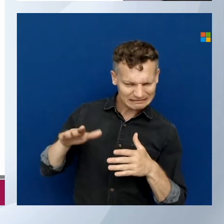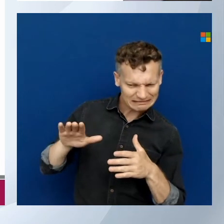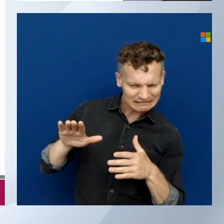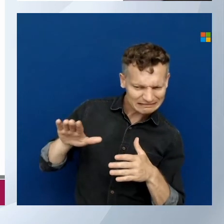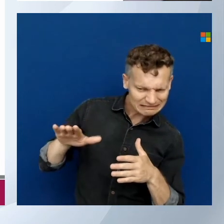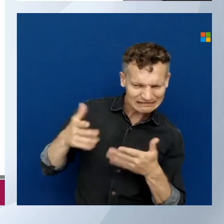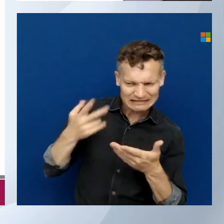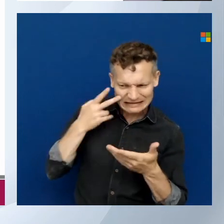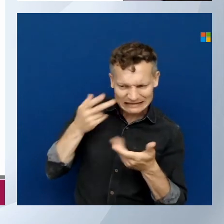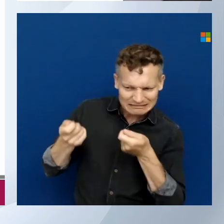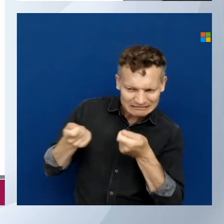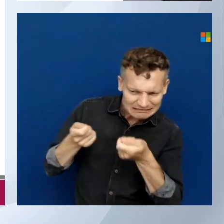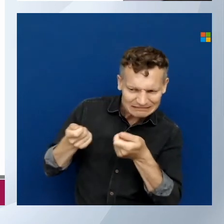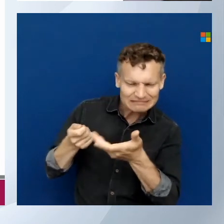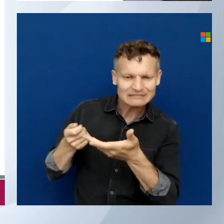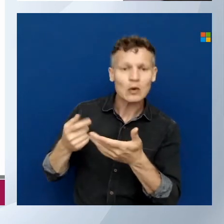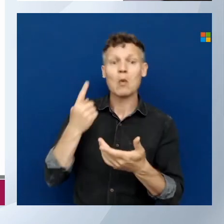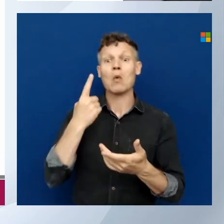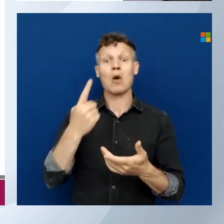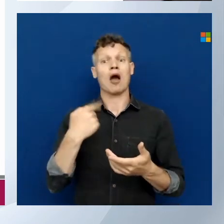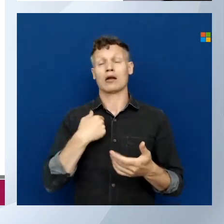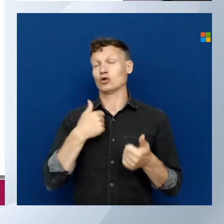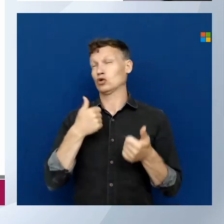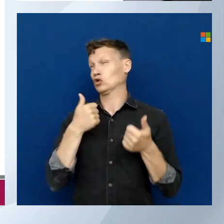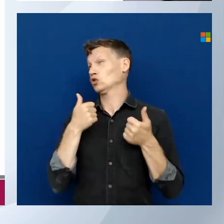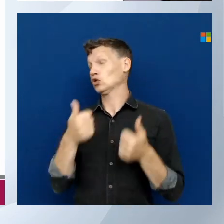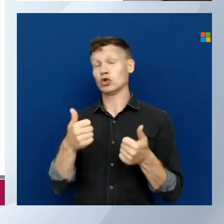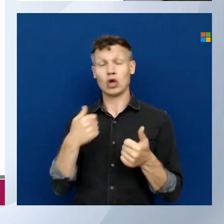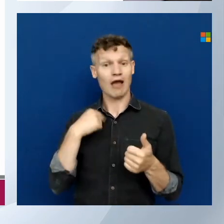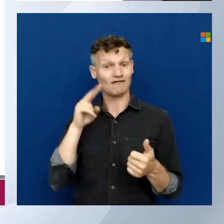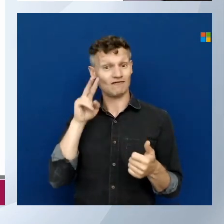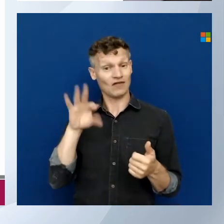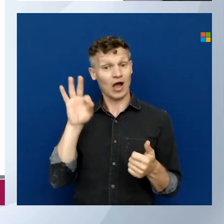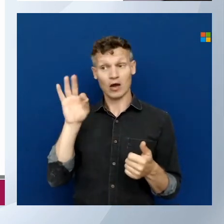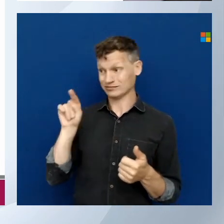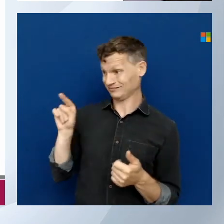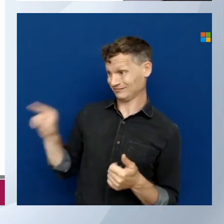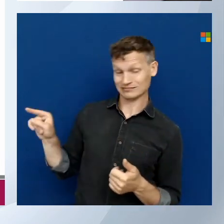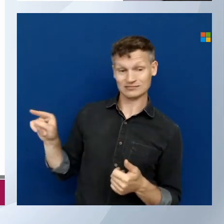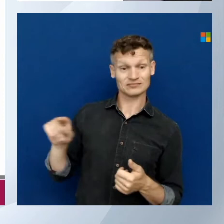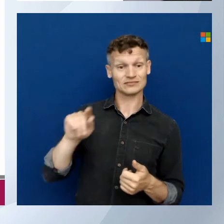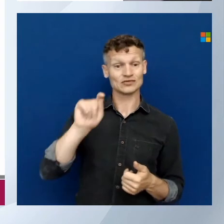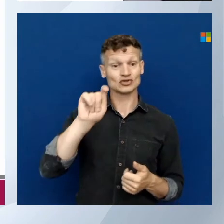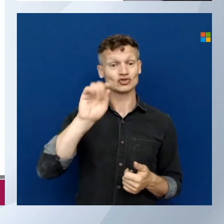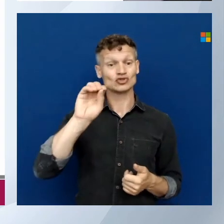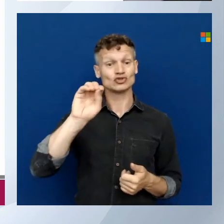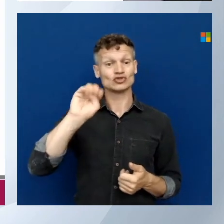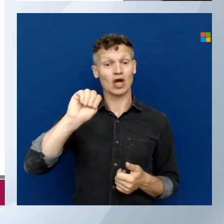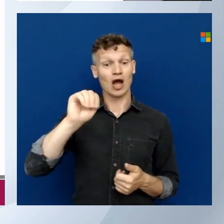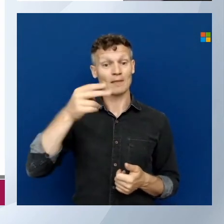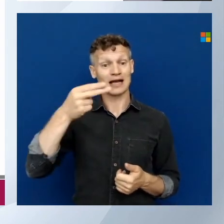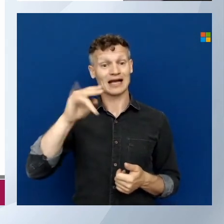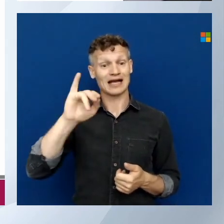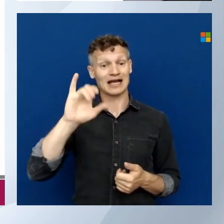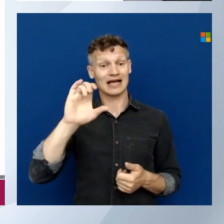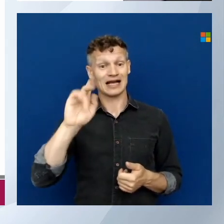blog post from Tom Hickling, who's a Windows Virtual Desktop Global Black Belt from